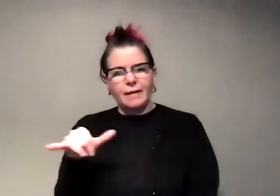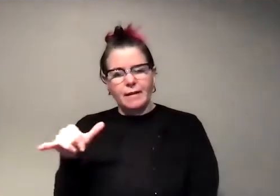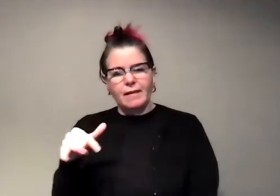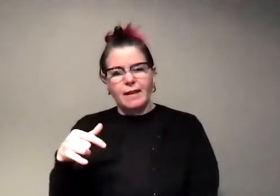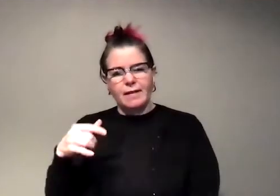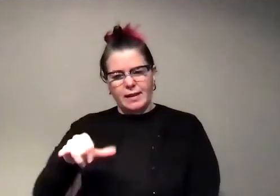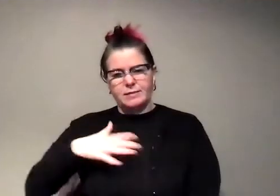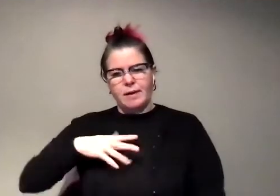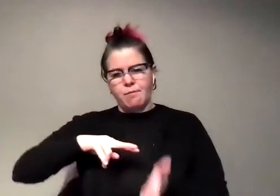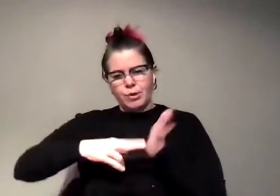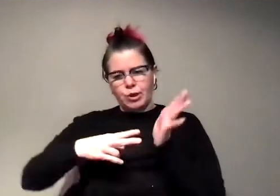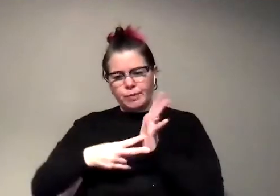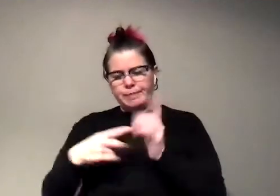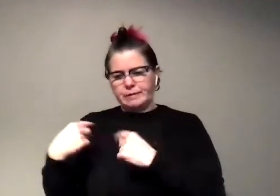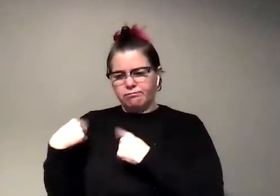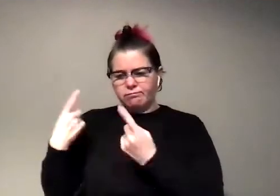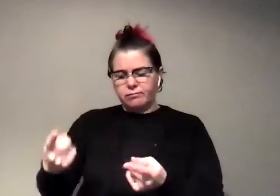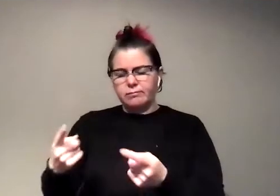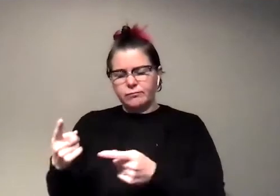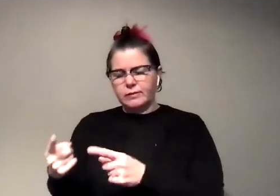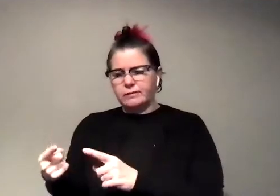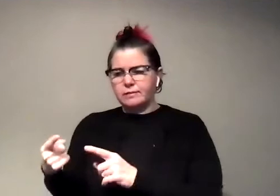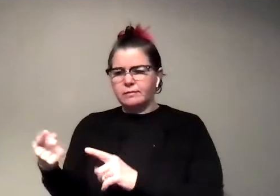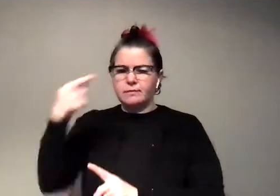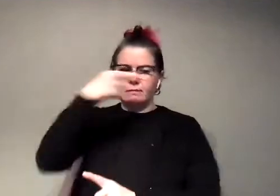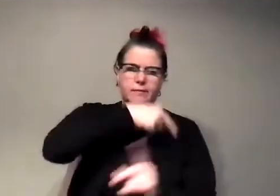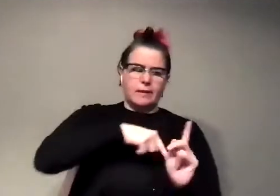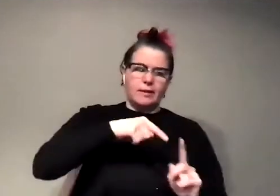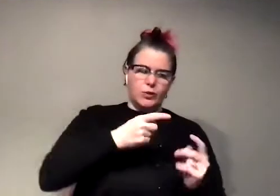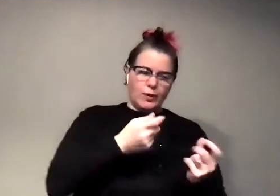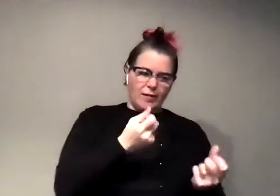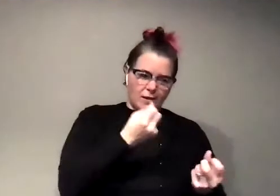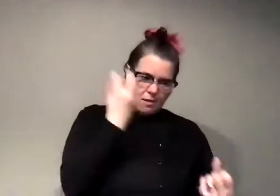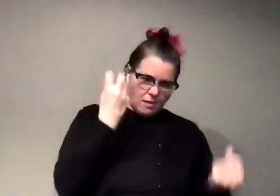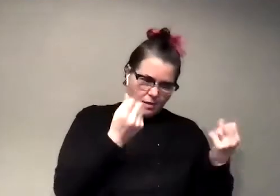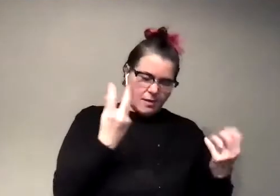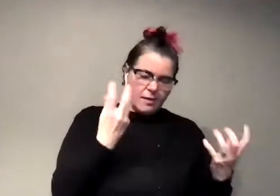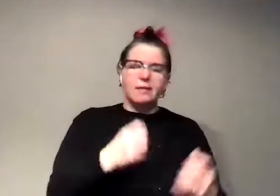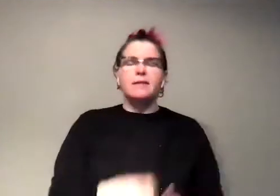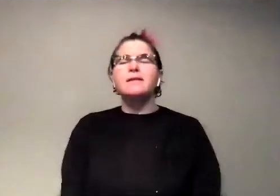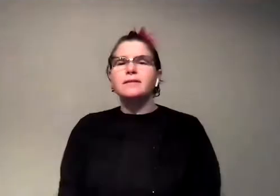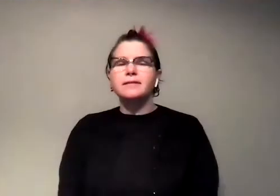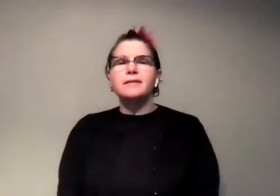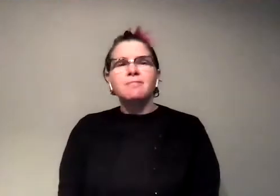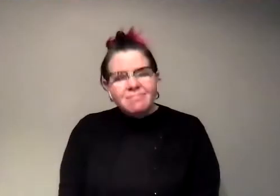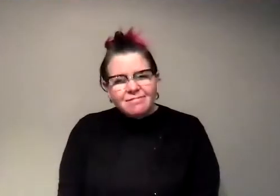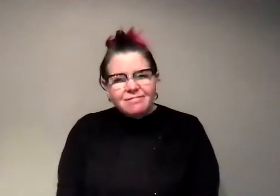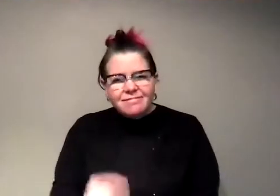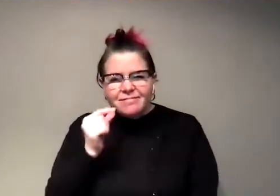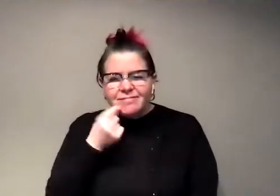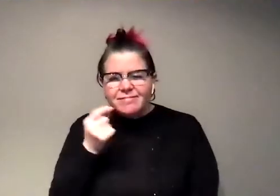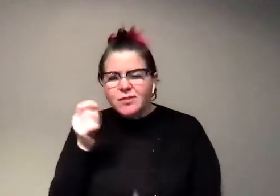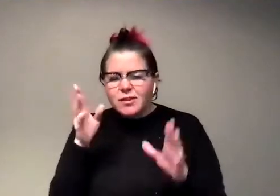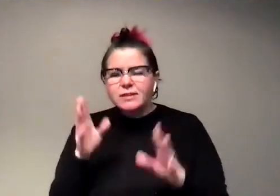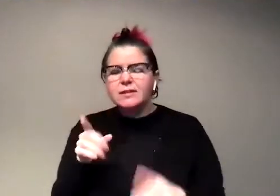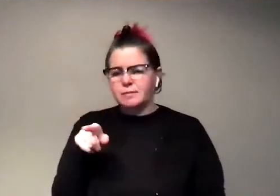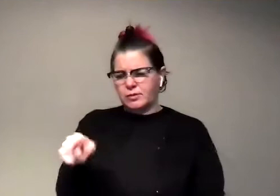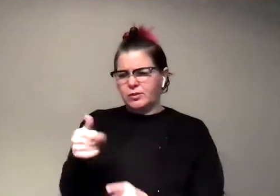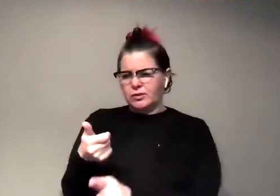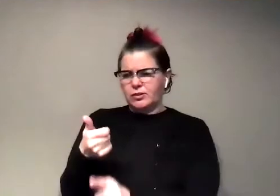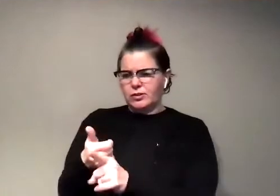do. And it all comes back to taking things apart. That's awesome. So when you were working